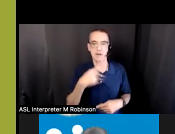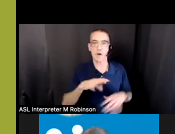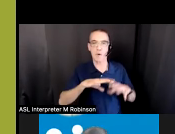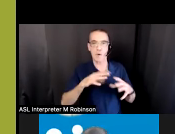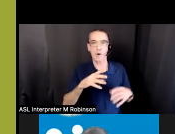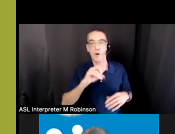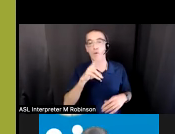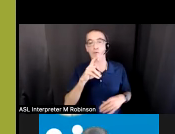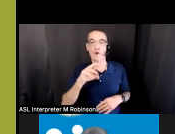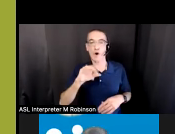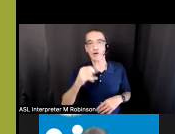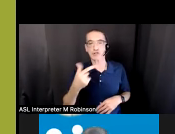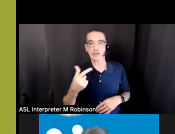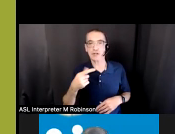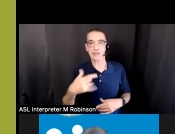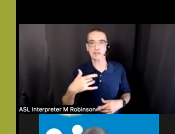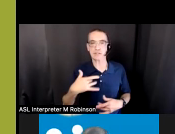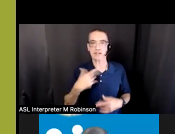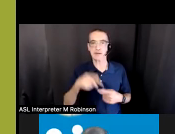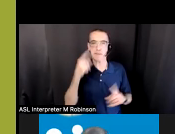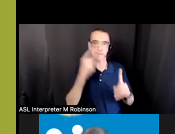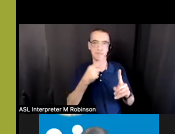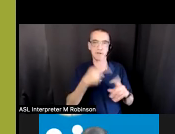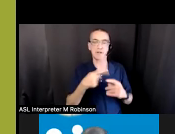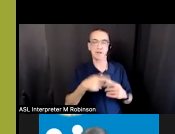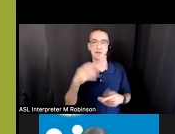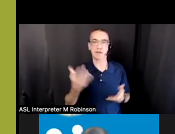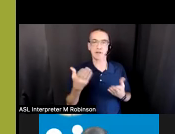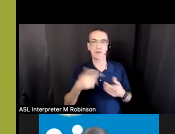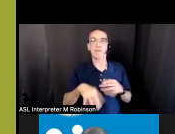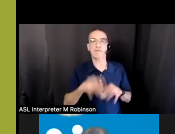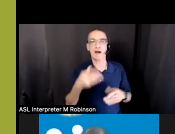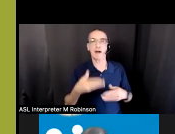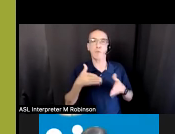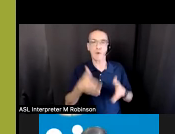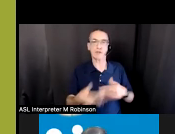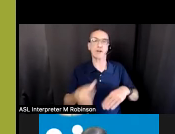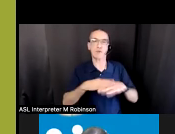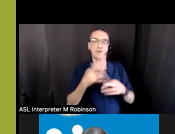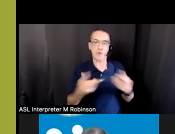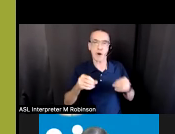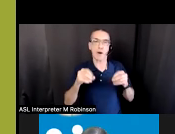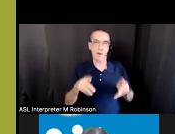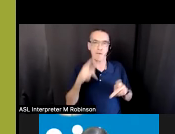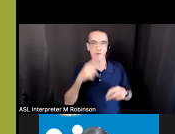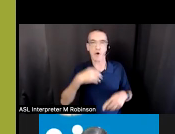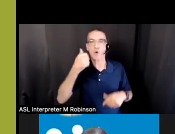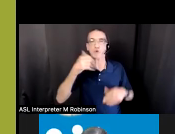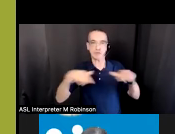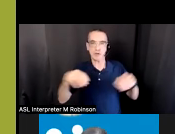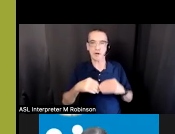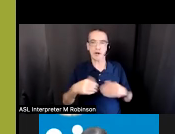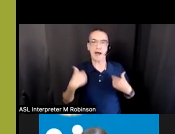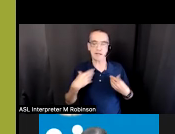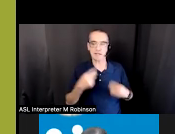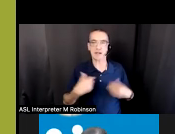overarching sense of mission at CSSP is to try to find ways to increase resources and opportunities for older children, adolescents,